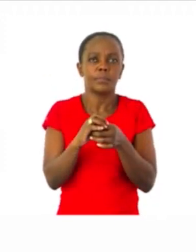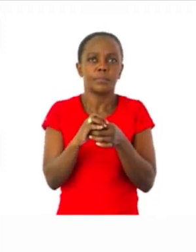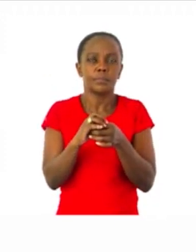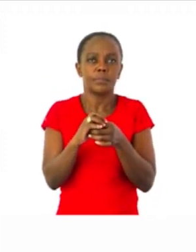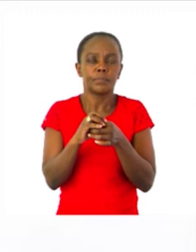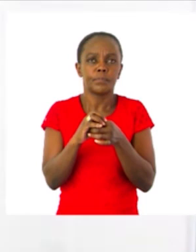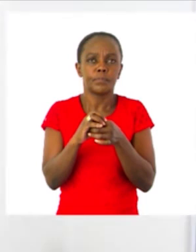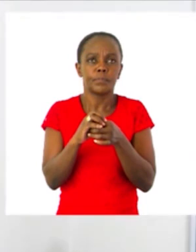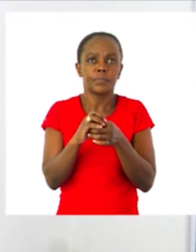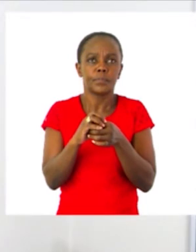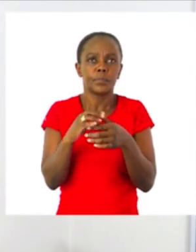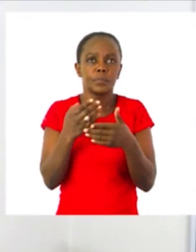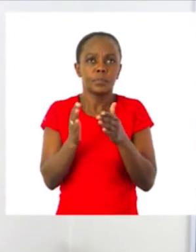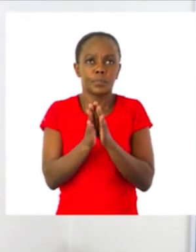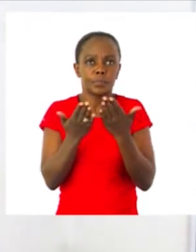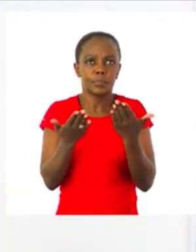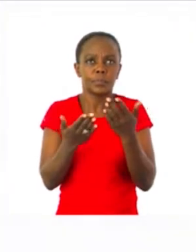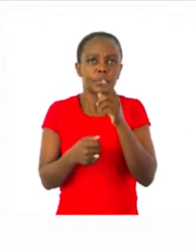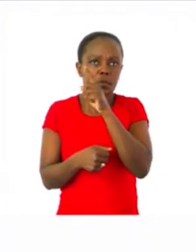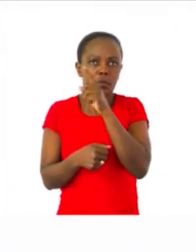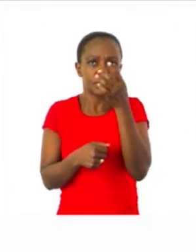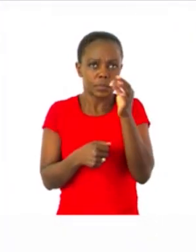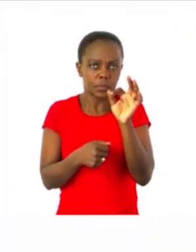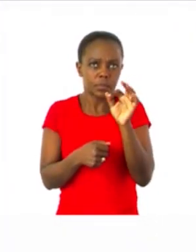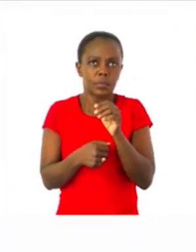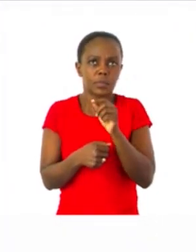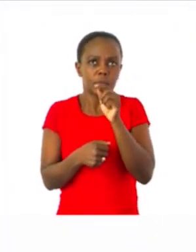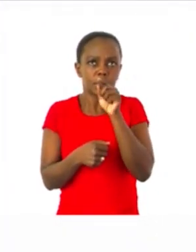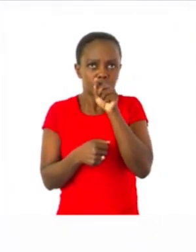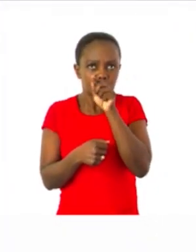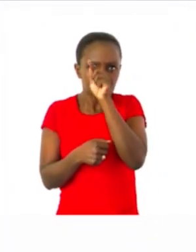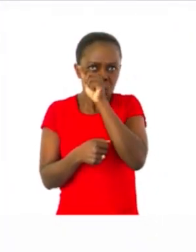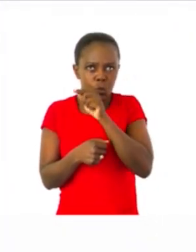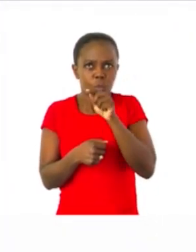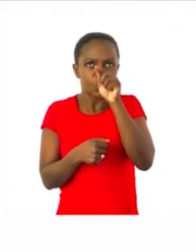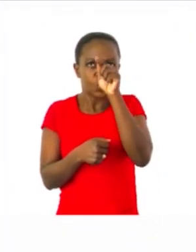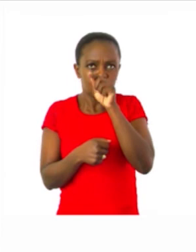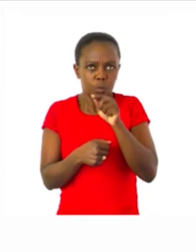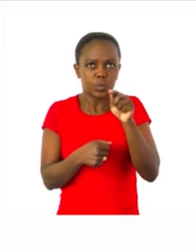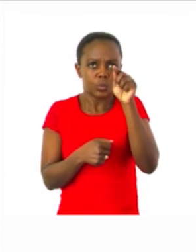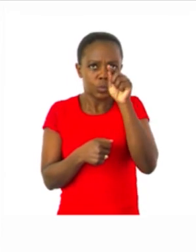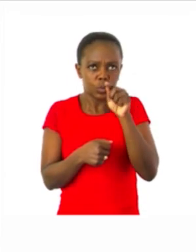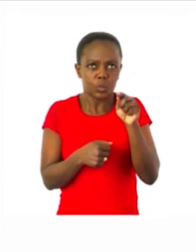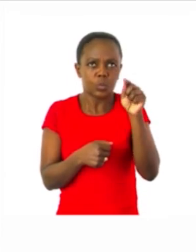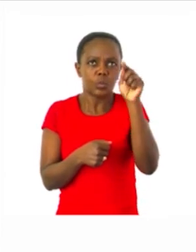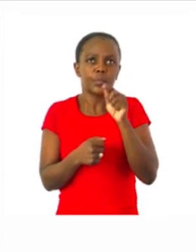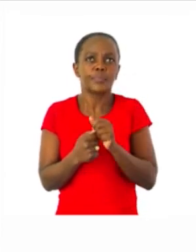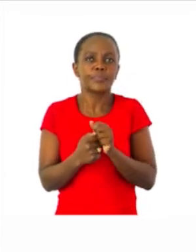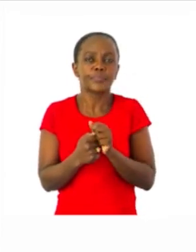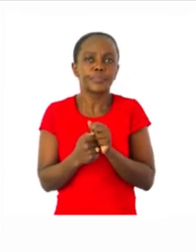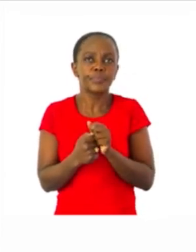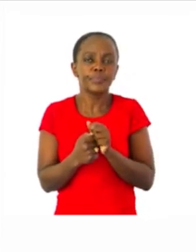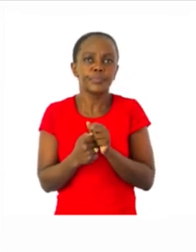On page 19, all you need to do is to trace the letters. We have traced before, so